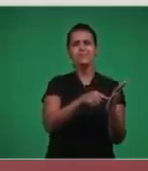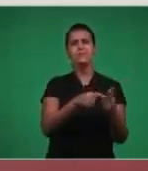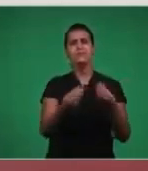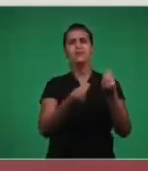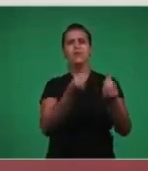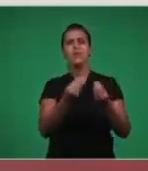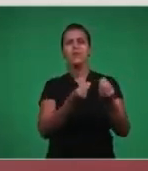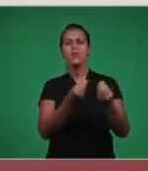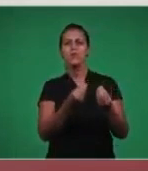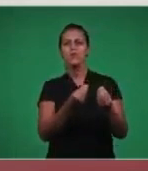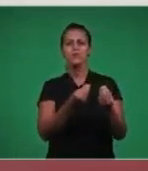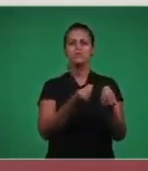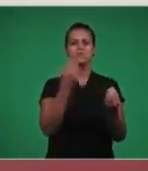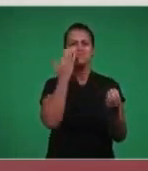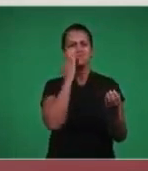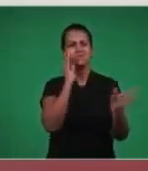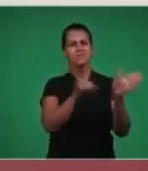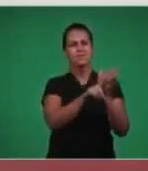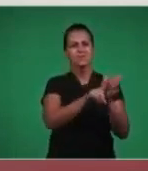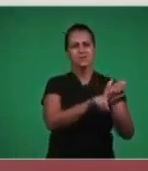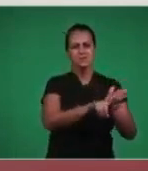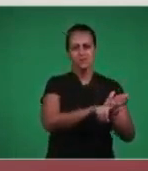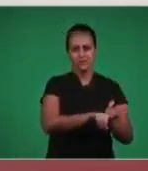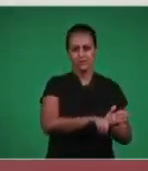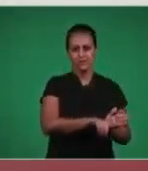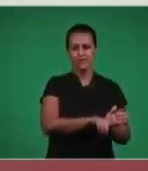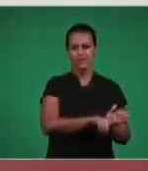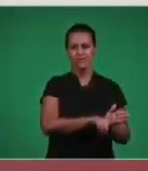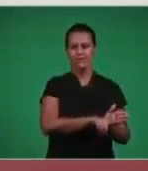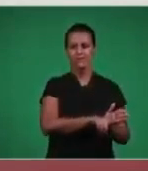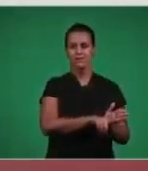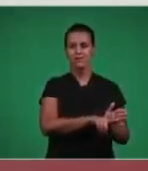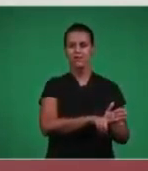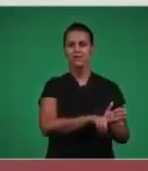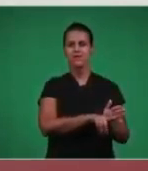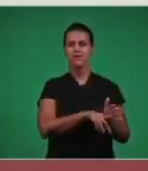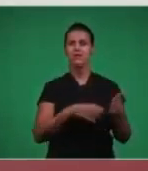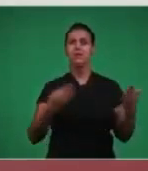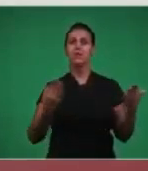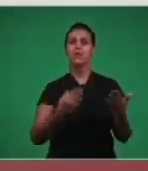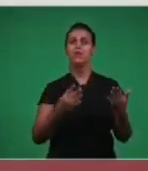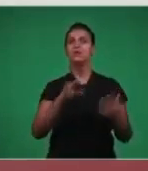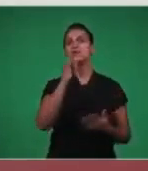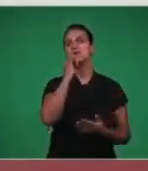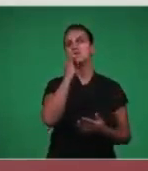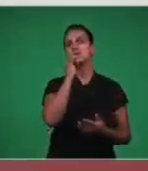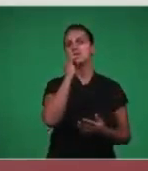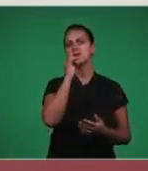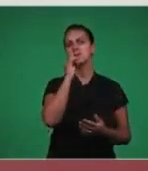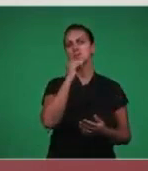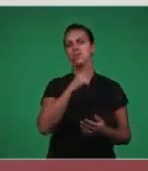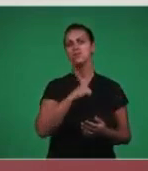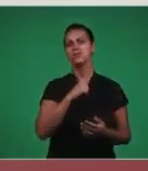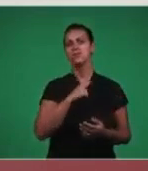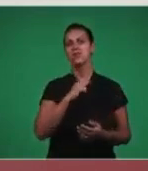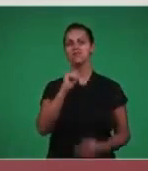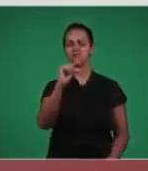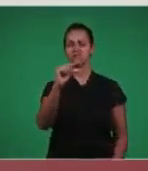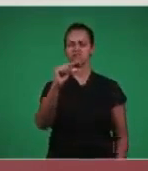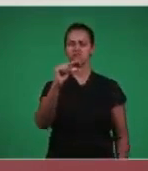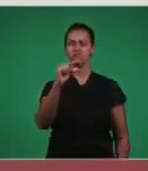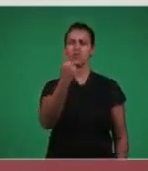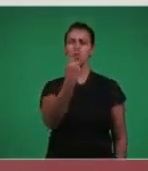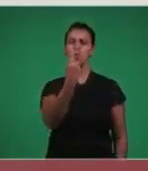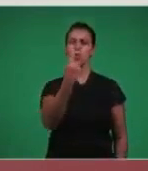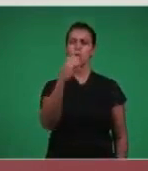diagnostics. They are very precise, just so the sisters can understand. Today, the exams that are made, we're going to do like a centimeter.